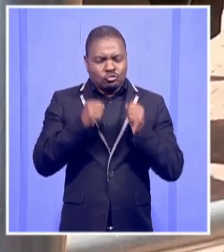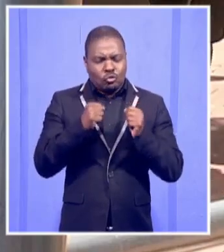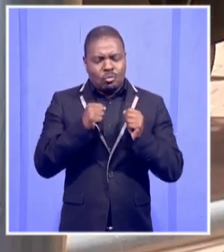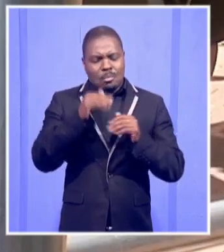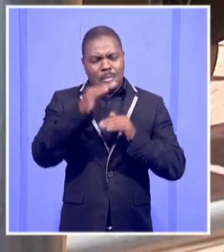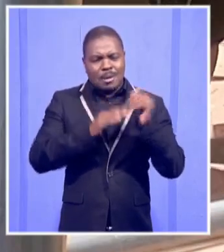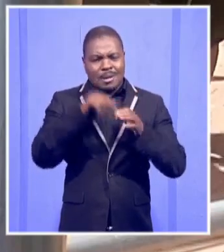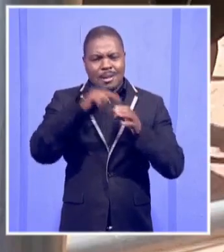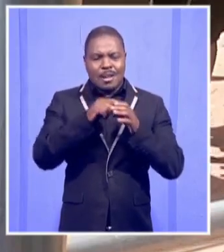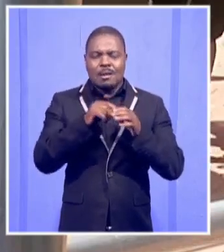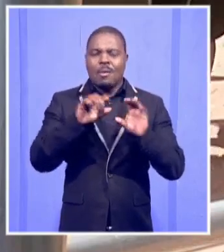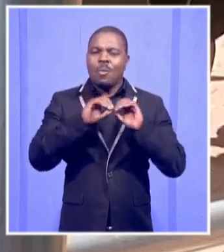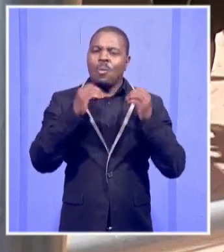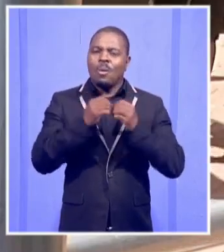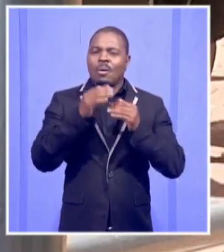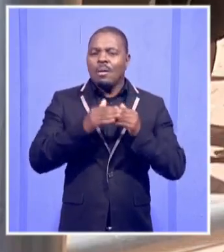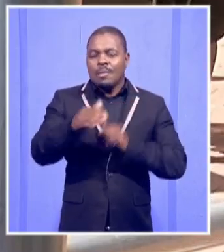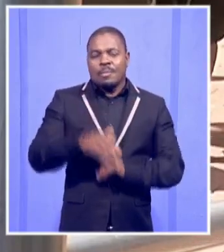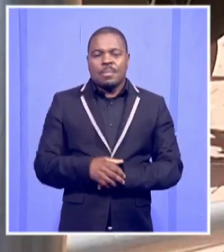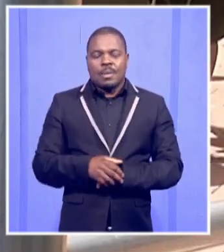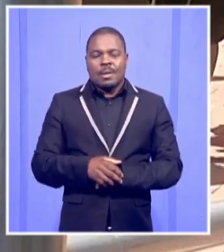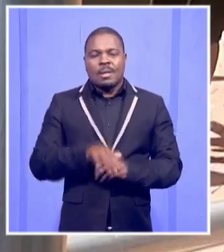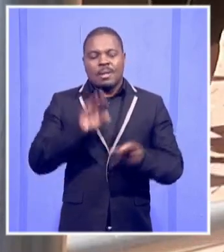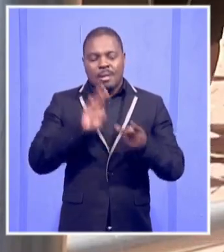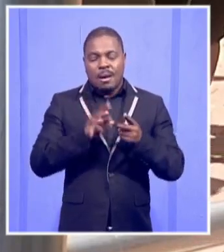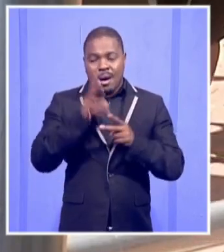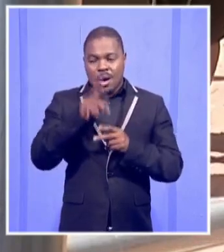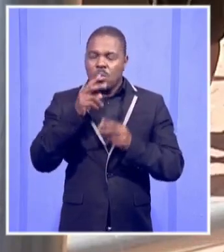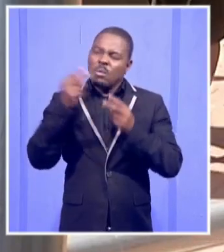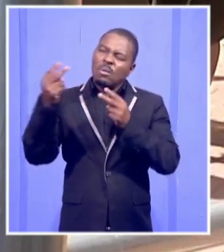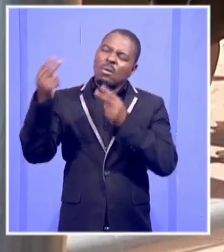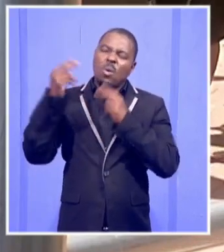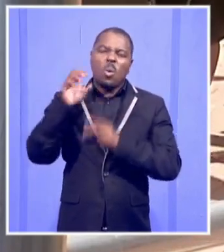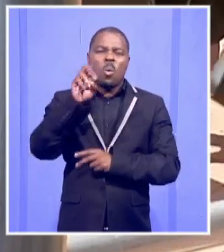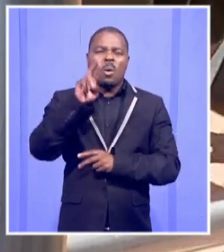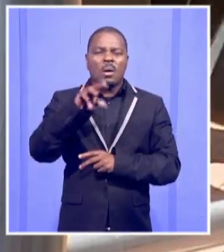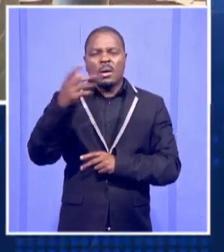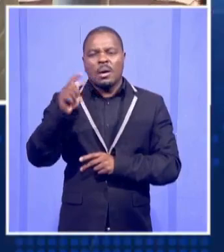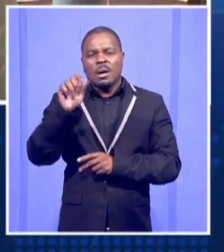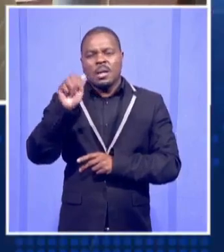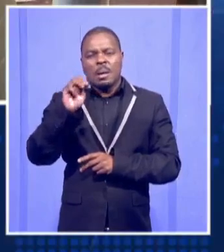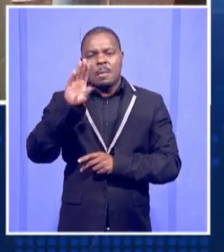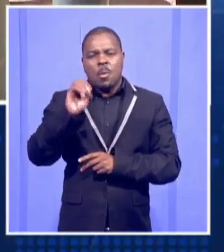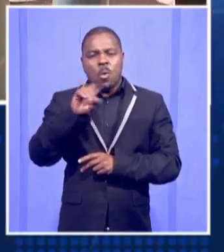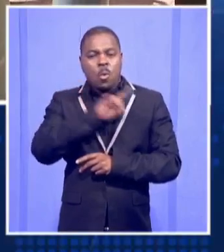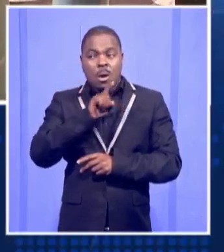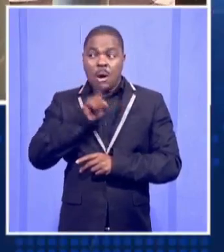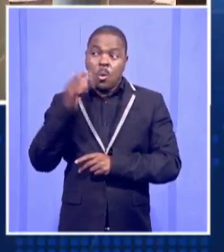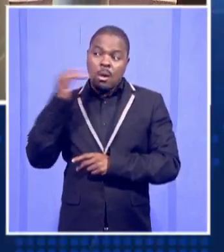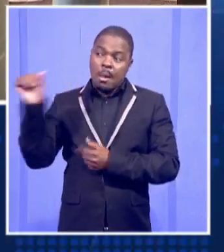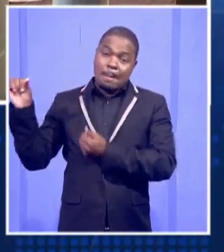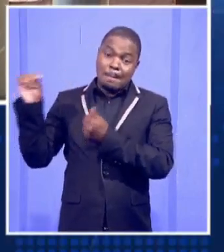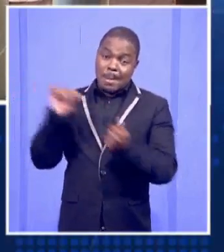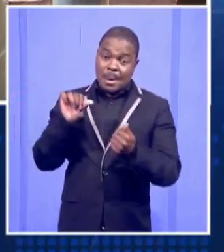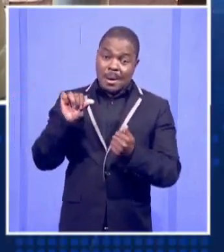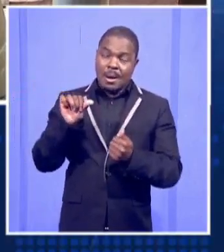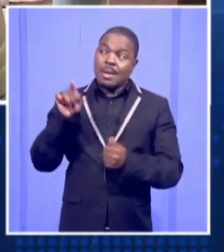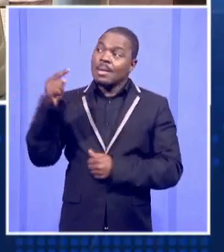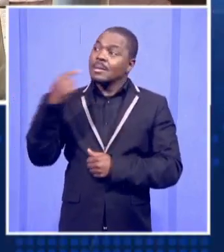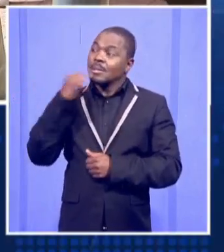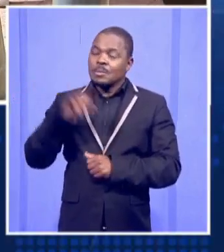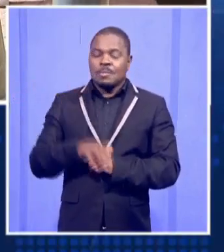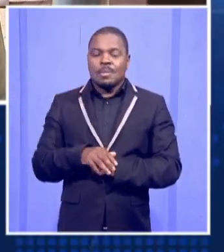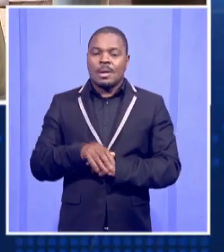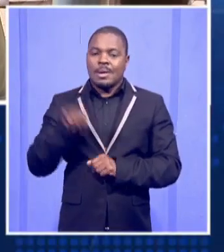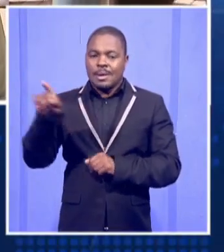back to the times of O.R. Tambo, saying that in 1991, when he came back, he said that he is